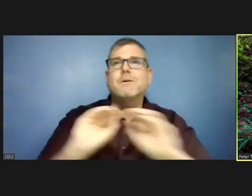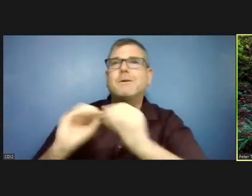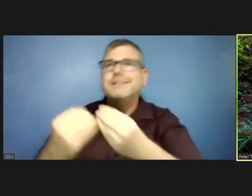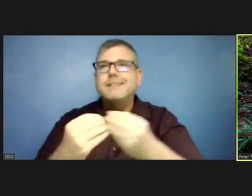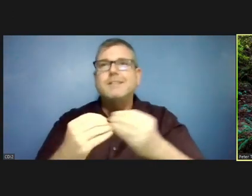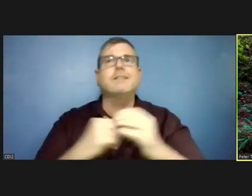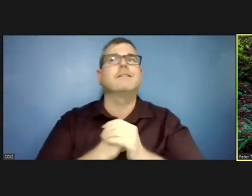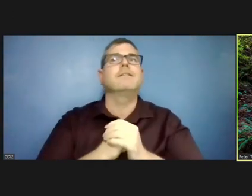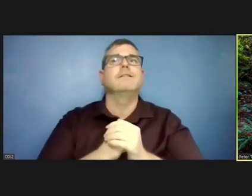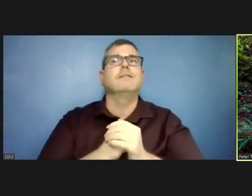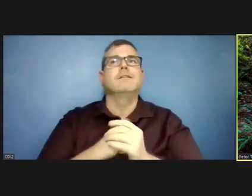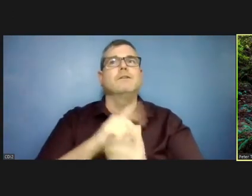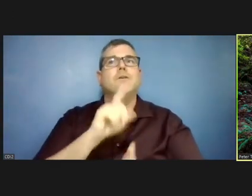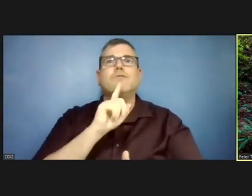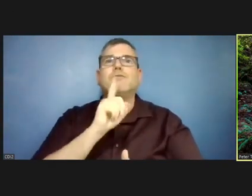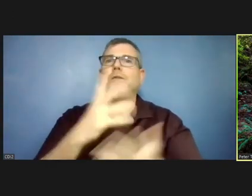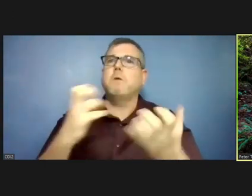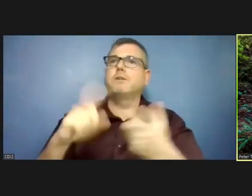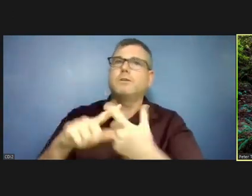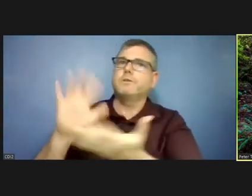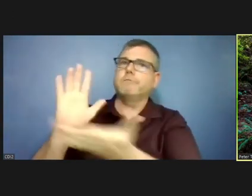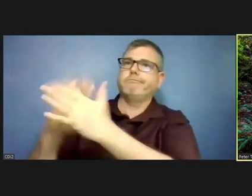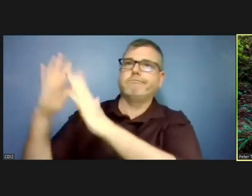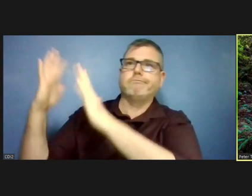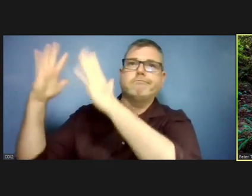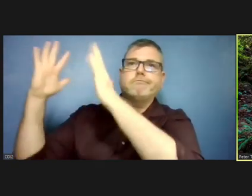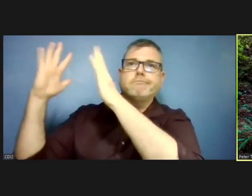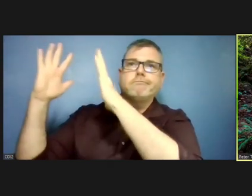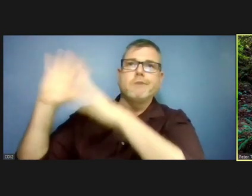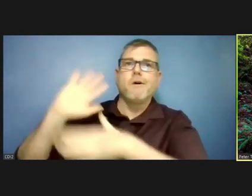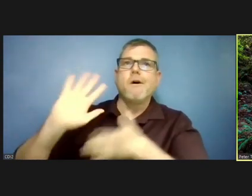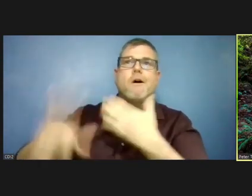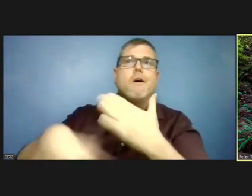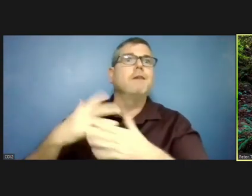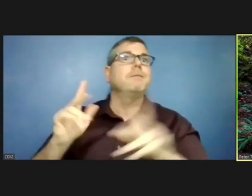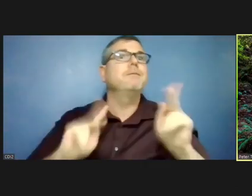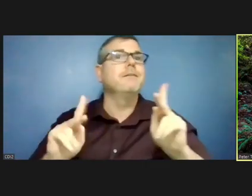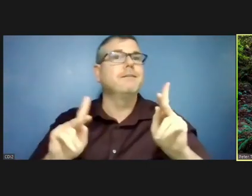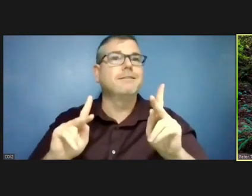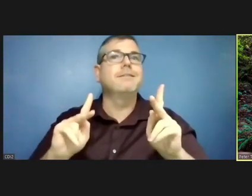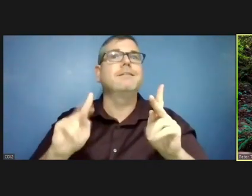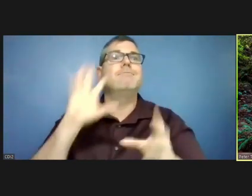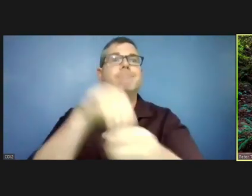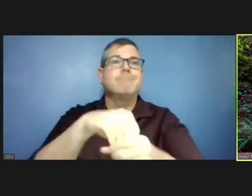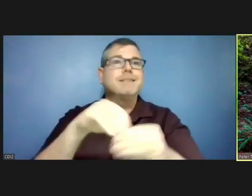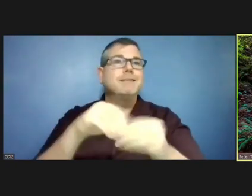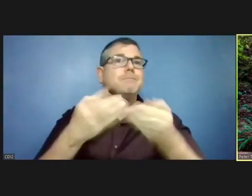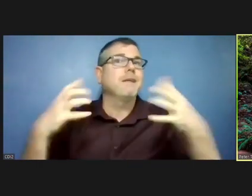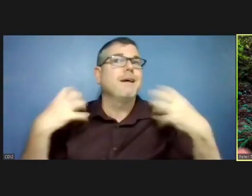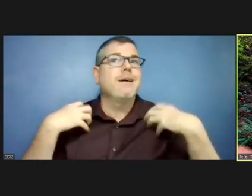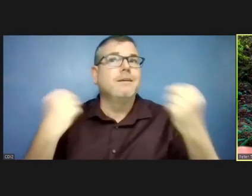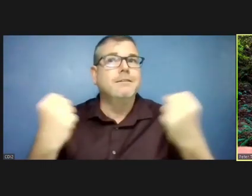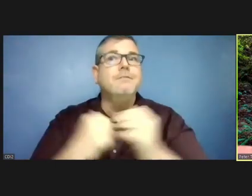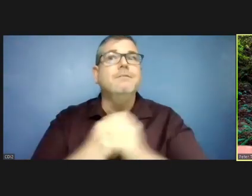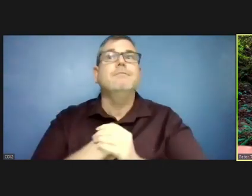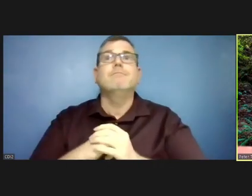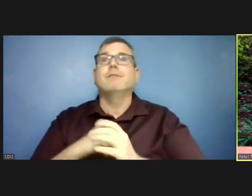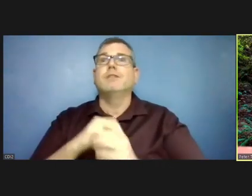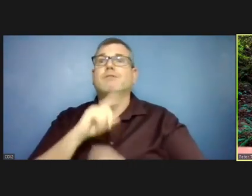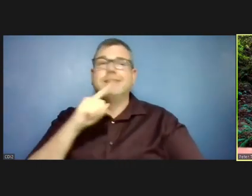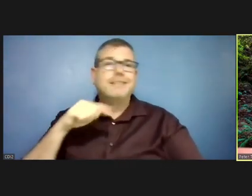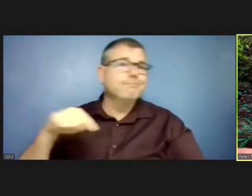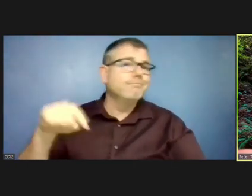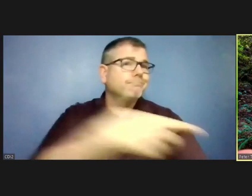team for really being accessible and really being out in the community and really working to work out